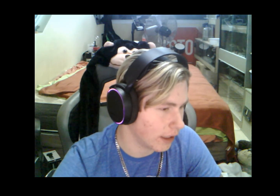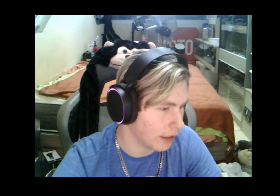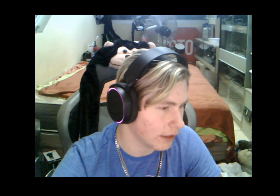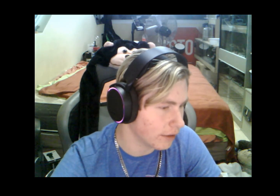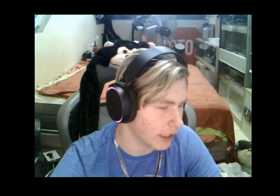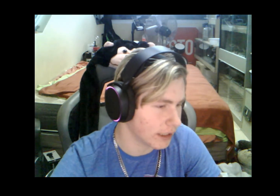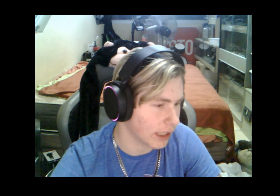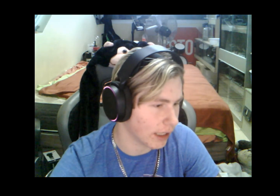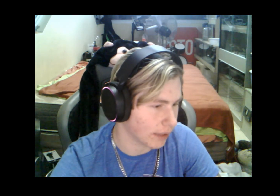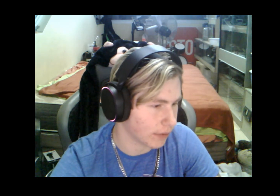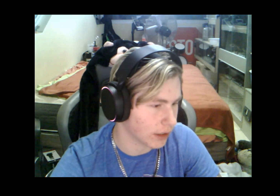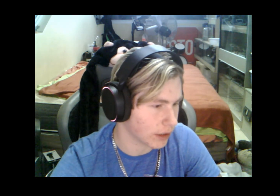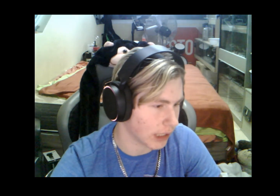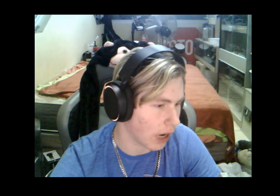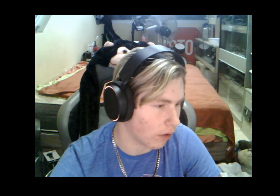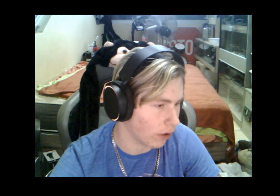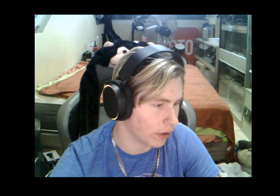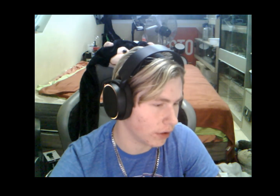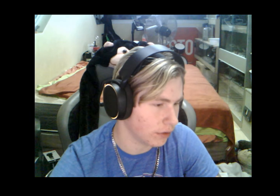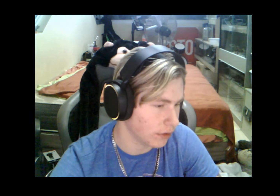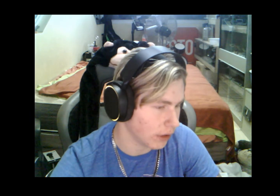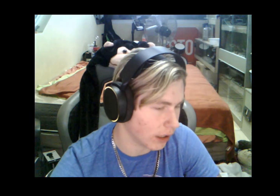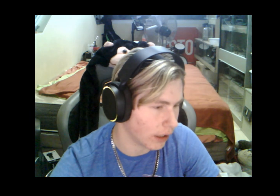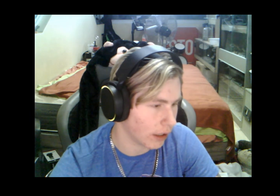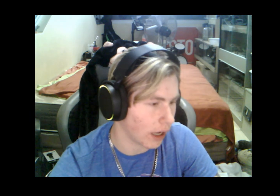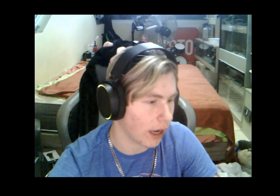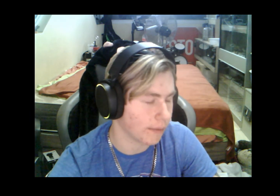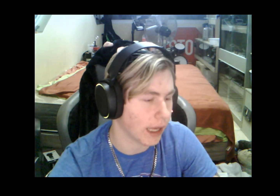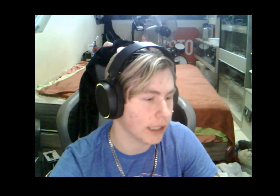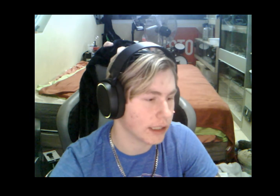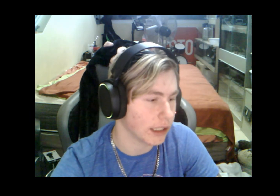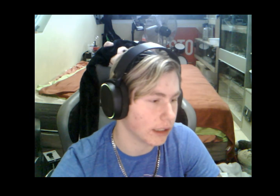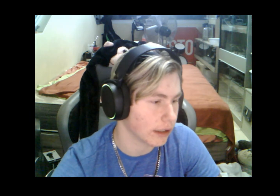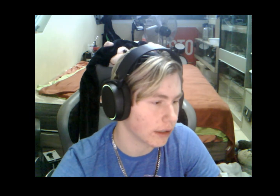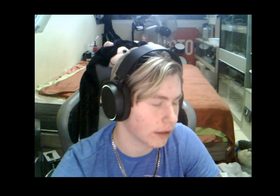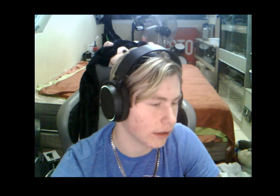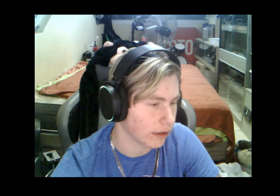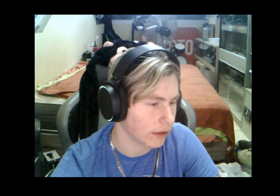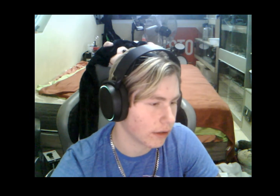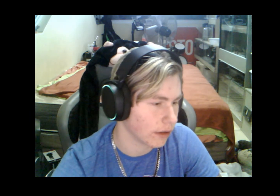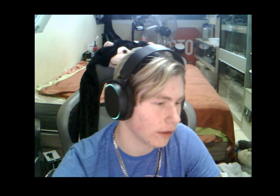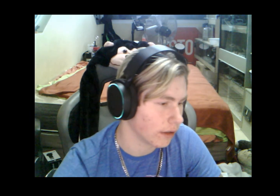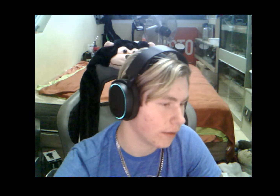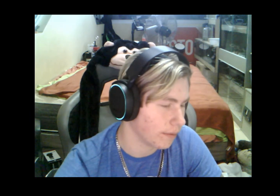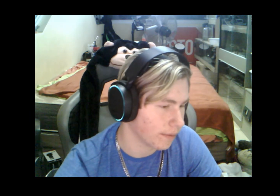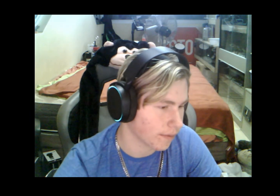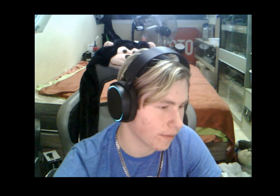Vivek, he didn't really say that much. How old are you? I'm 18.